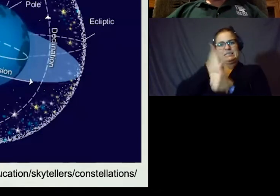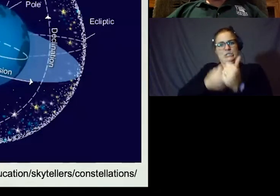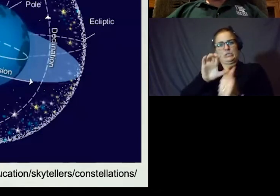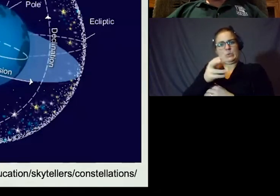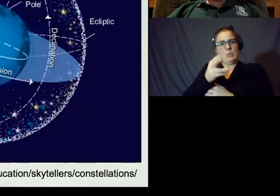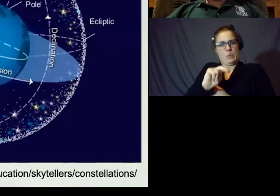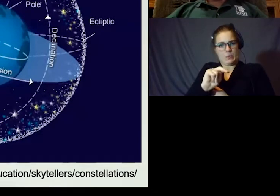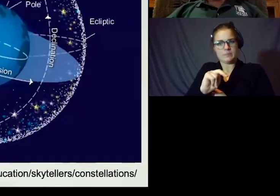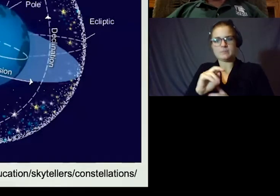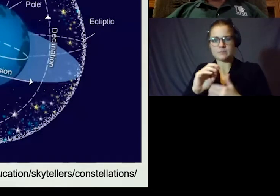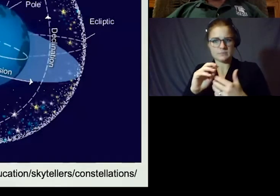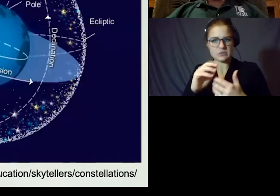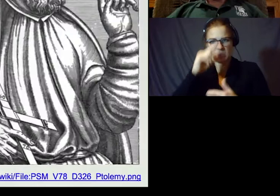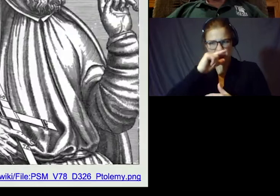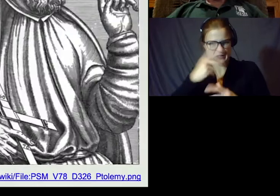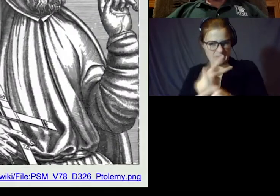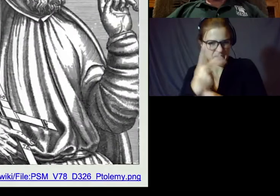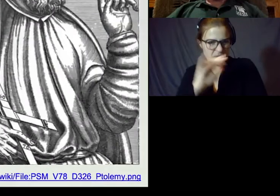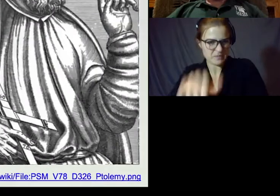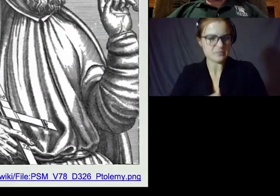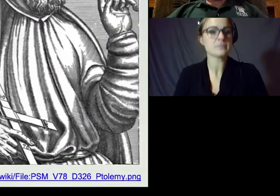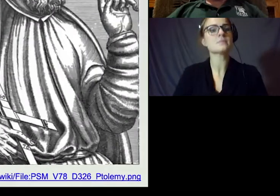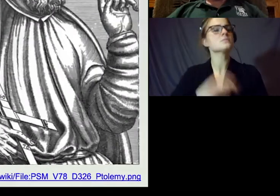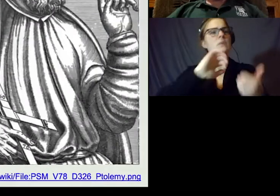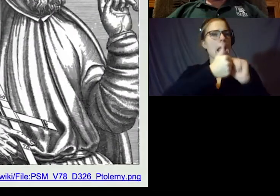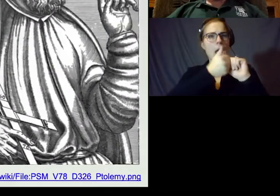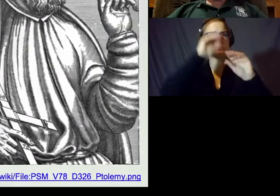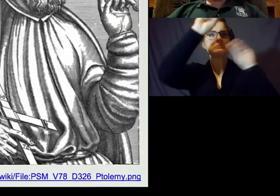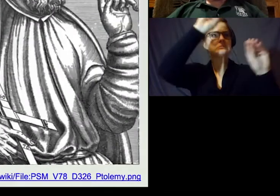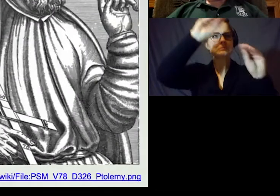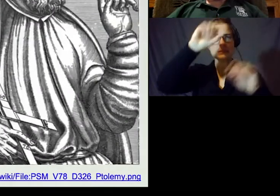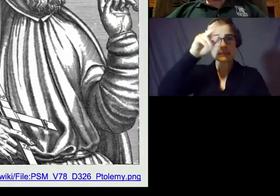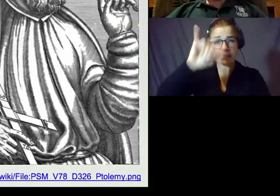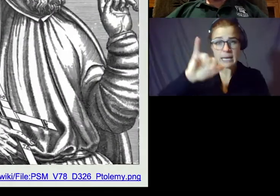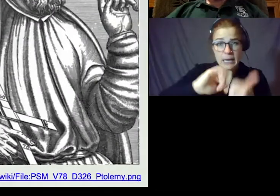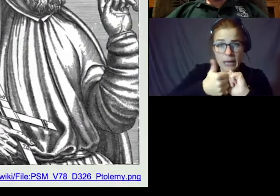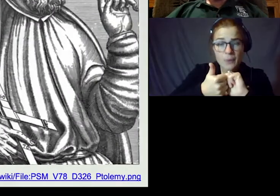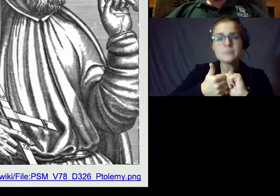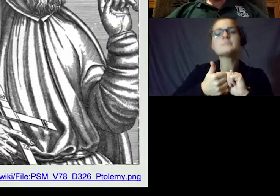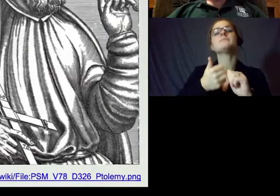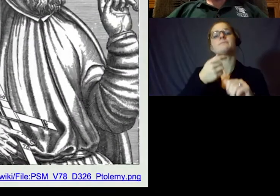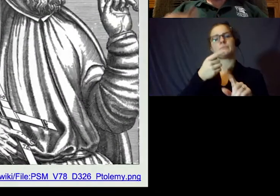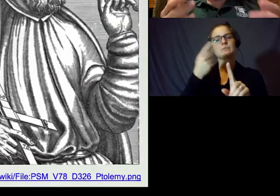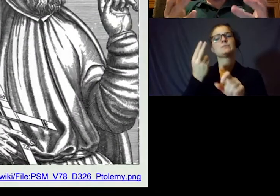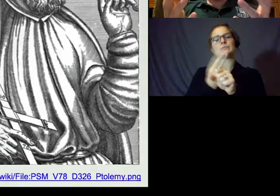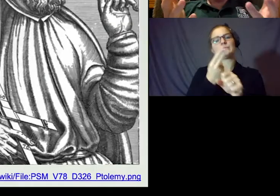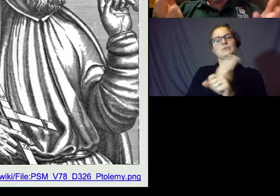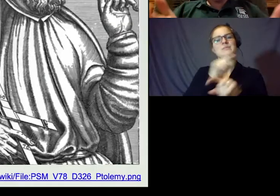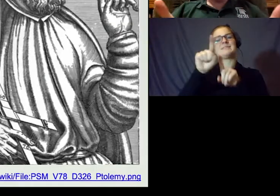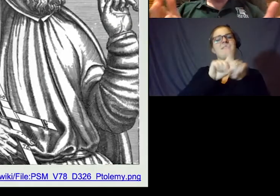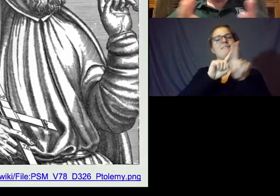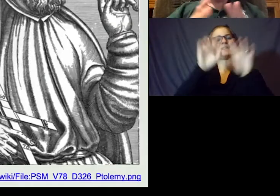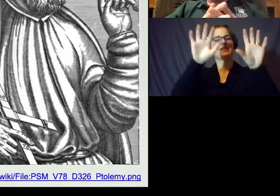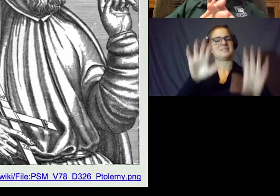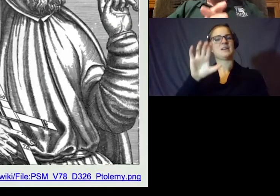How was the legend placed in the sky then? They were all placed in the sky as constellations. So I have to ask,